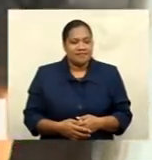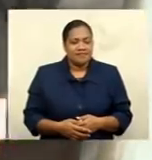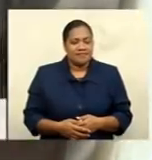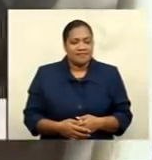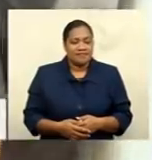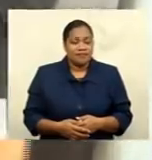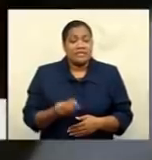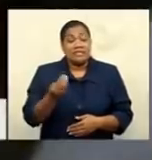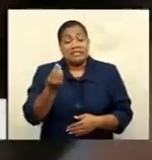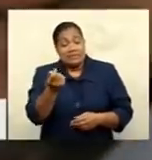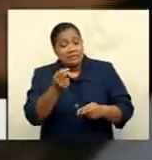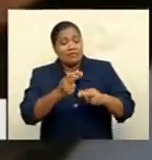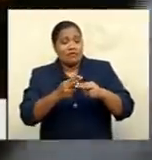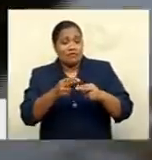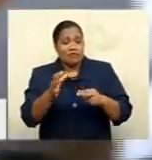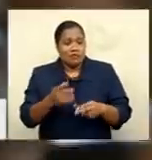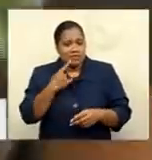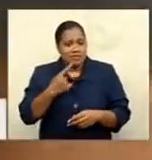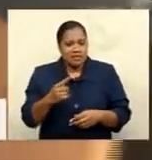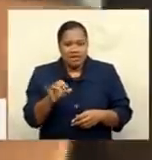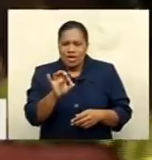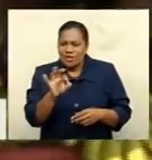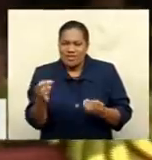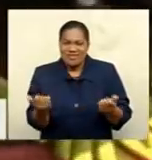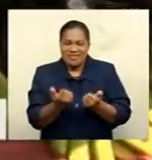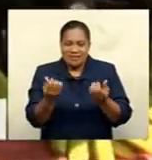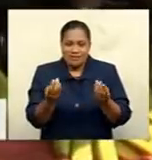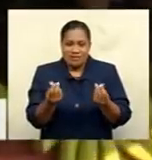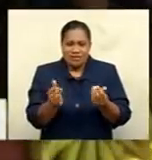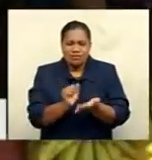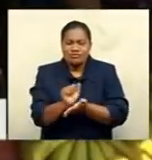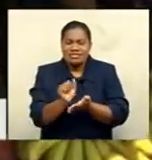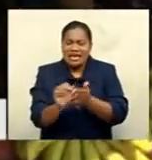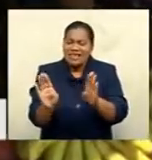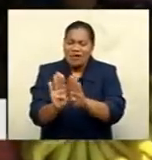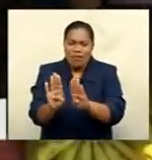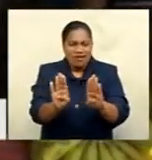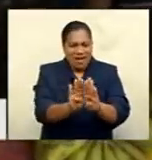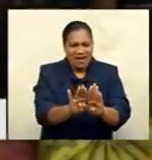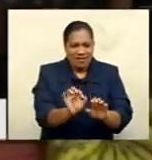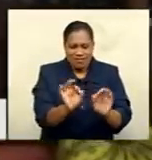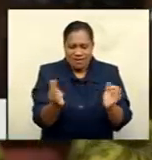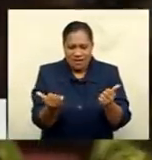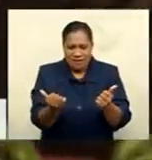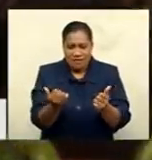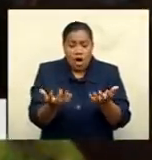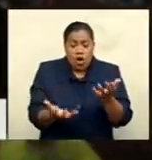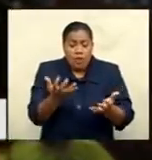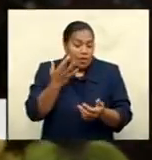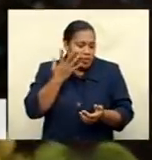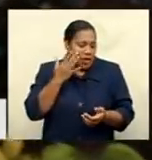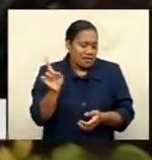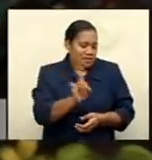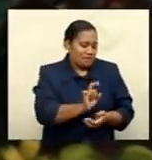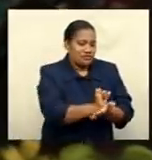Some farmers say they do not earn enough money from selling at the border compared to when they used to sell at the